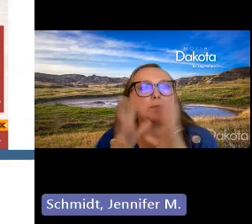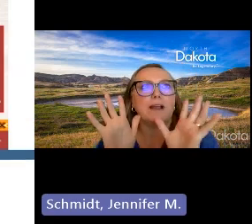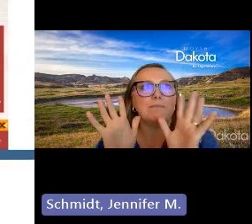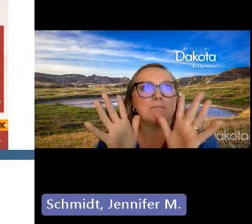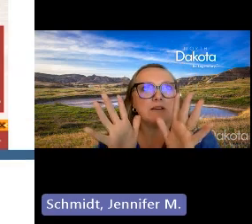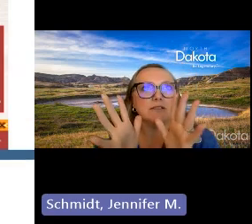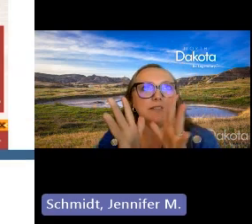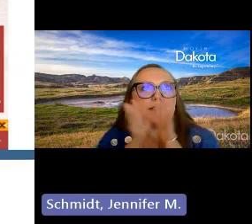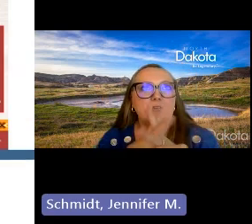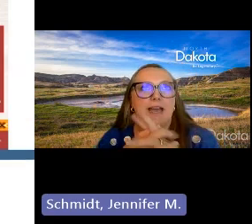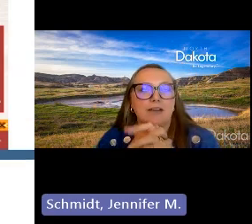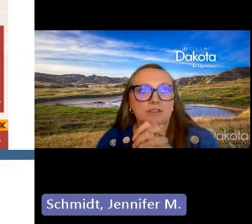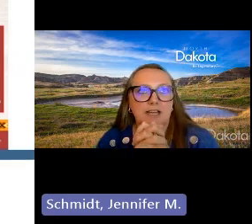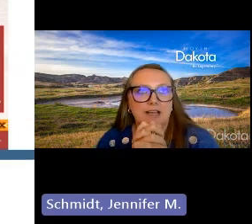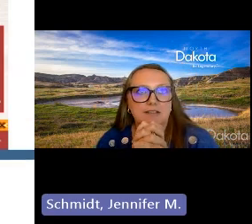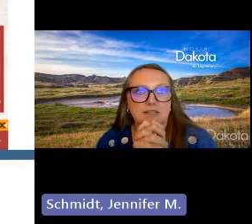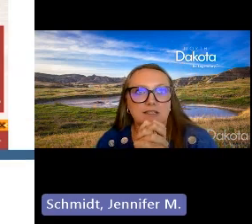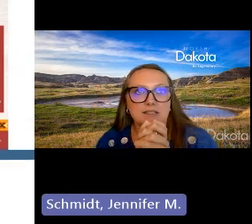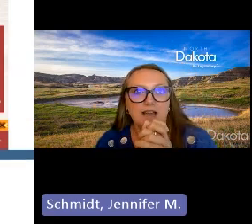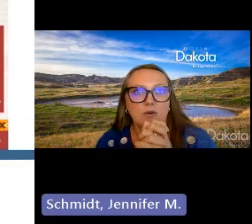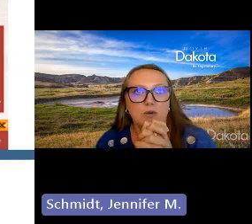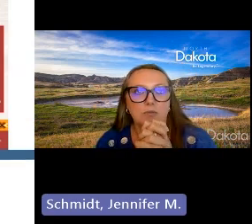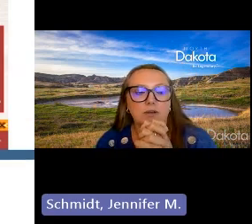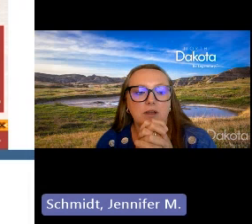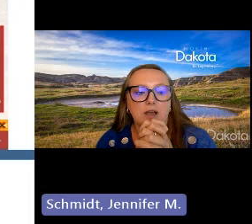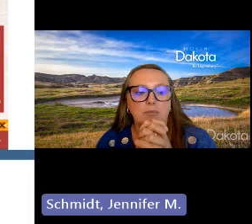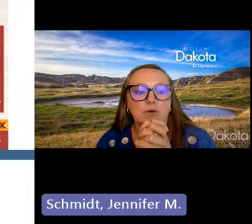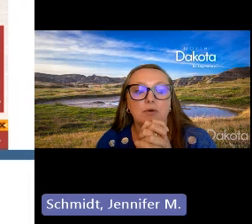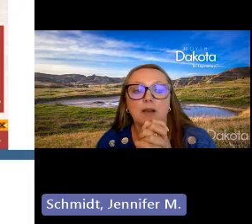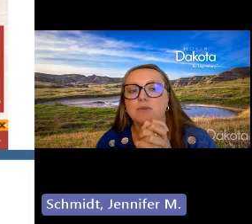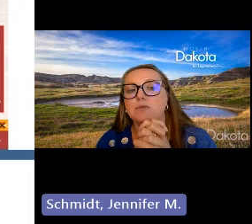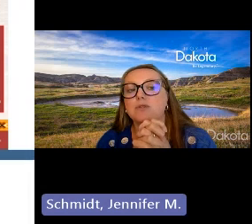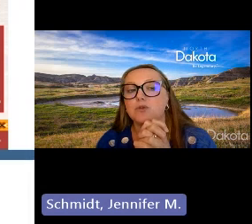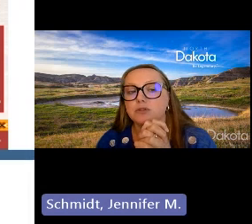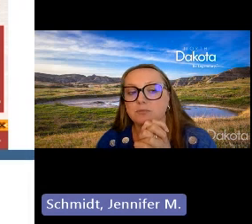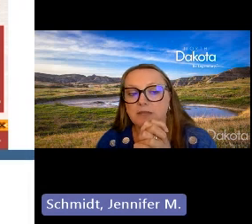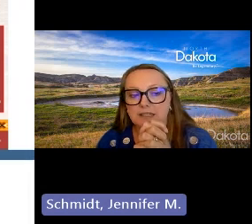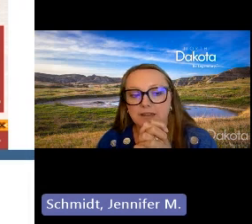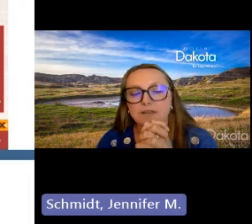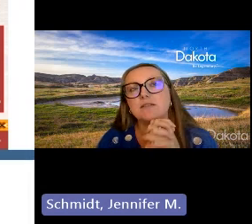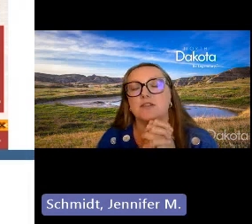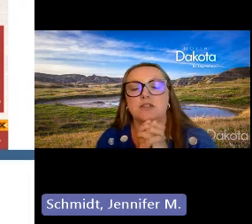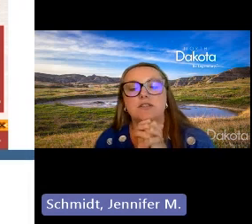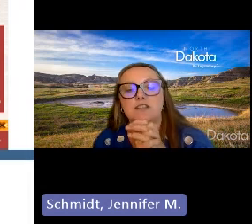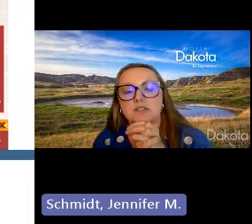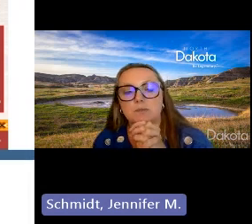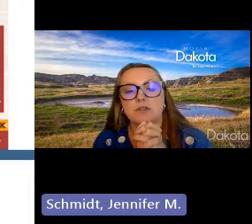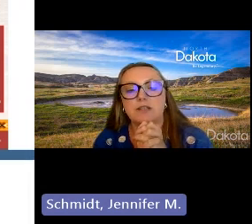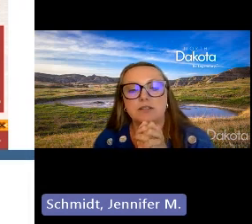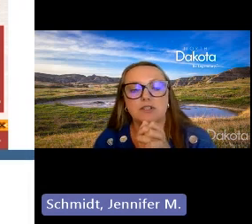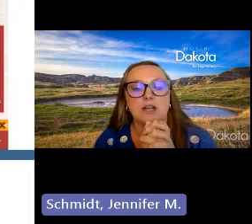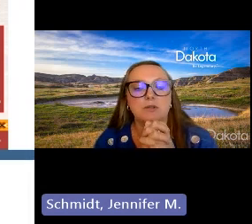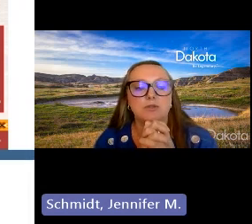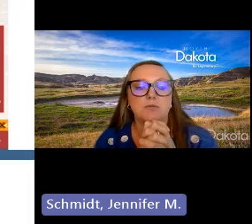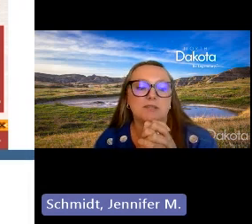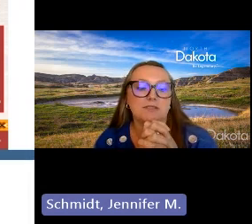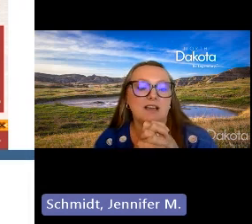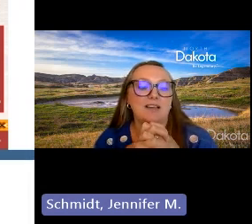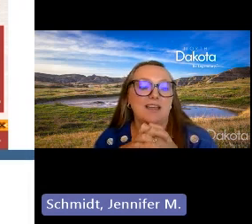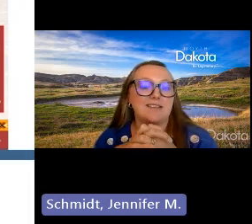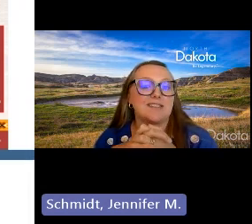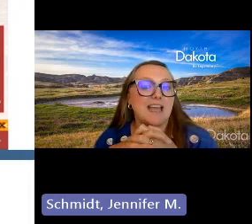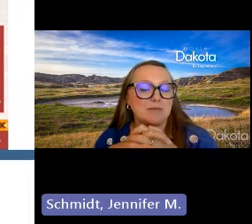out. We primarily advertise this at-home program through social media, such as Facebook, Instagram,